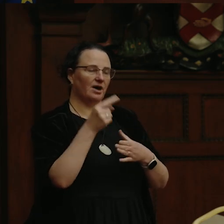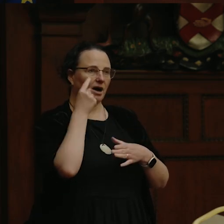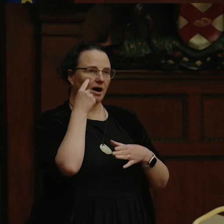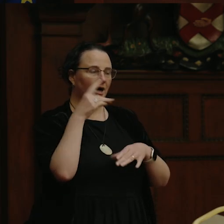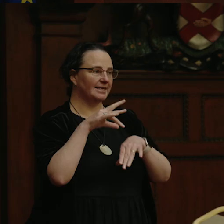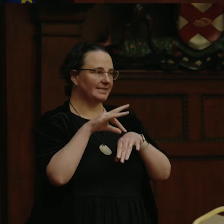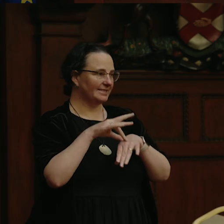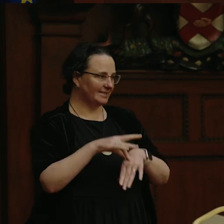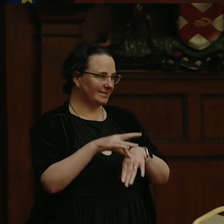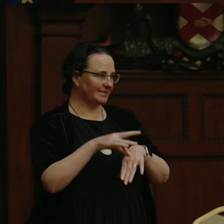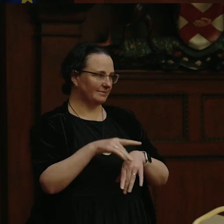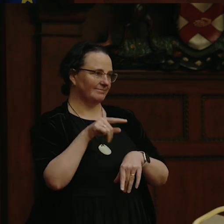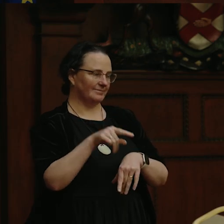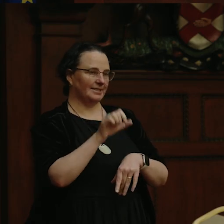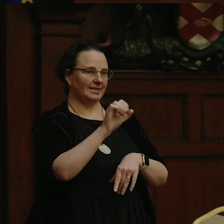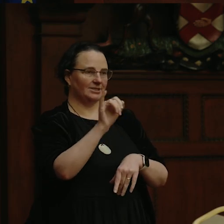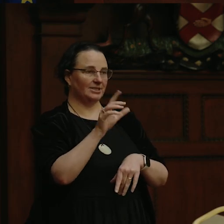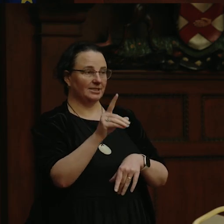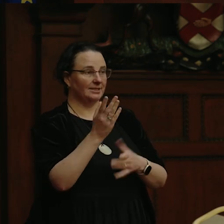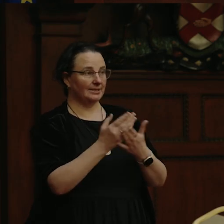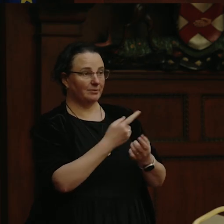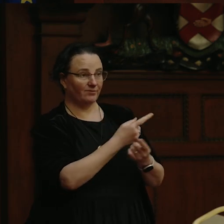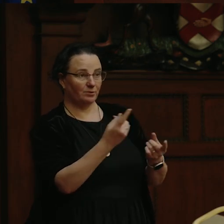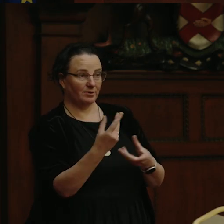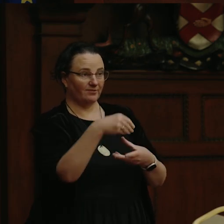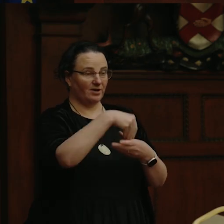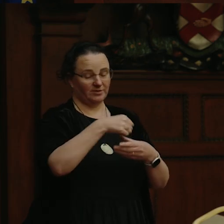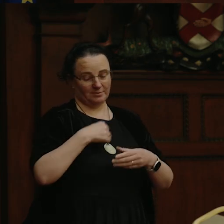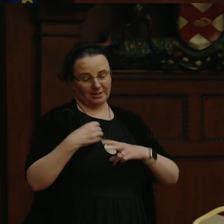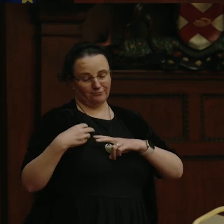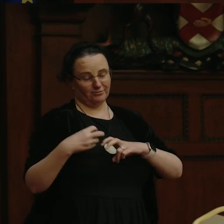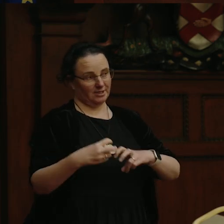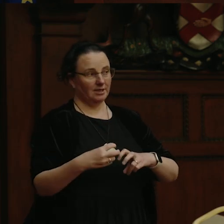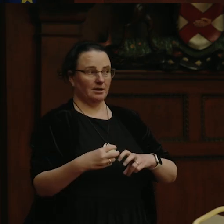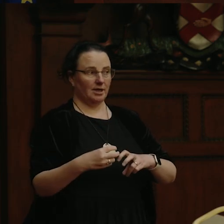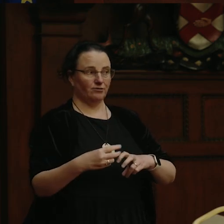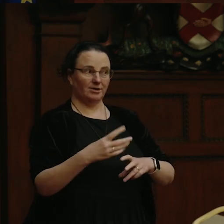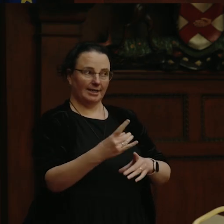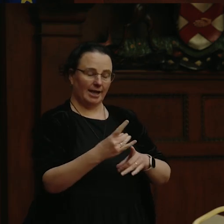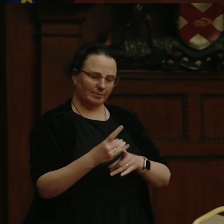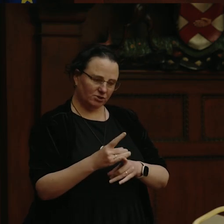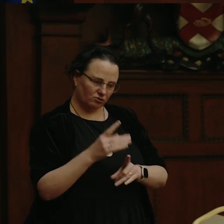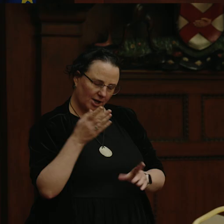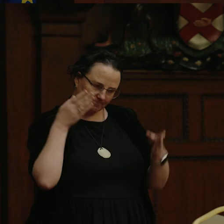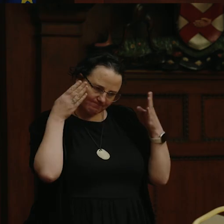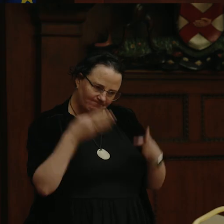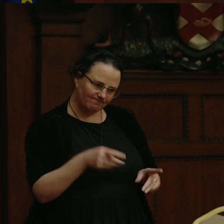are people in the room who participated in the studies that we did and really shone some light on the condition.